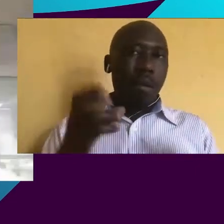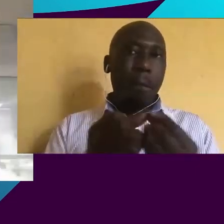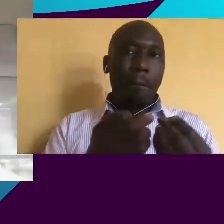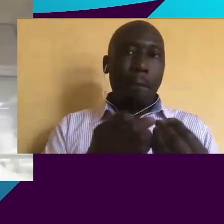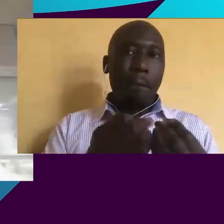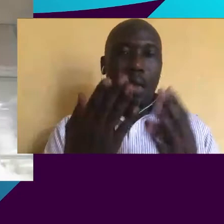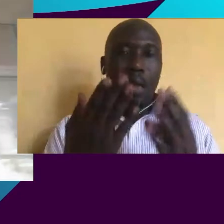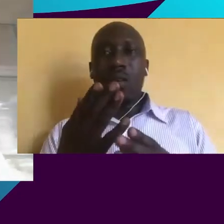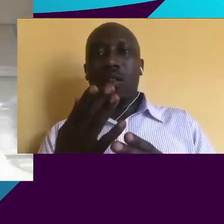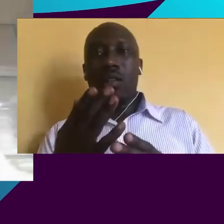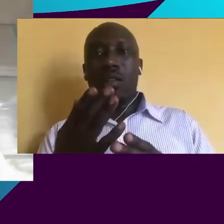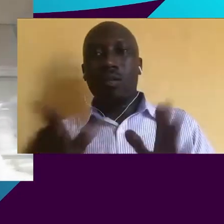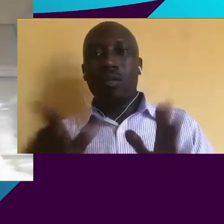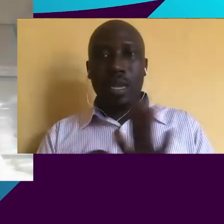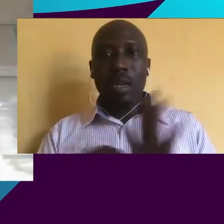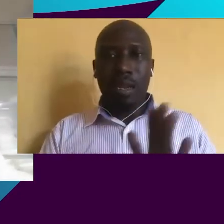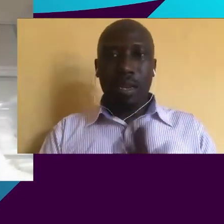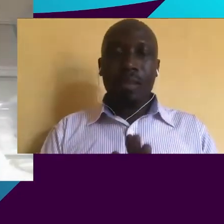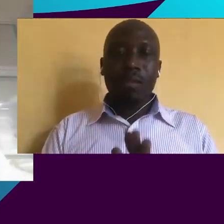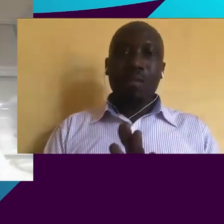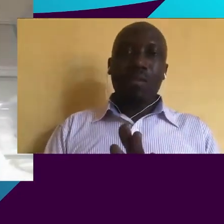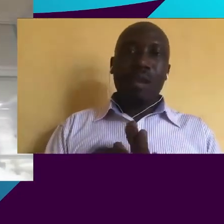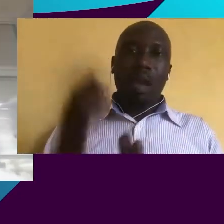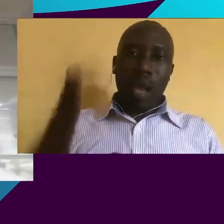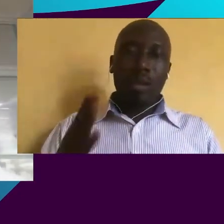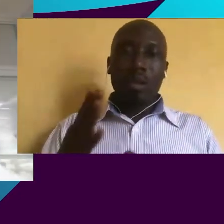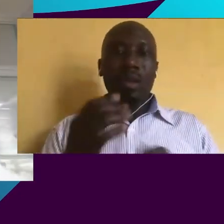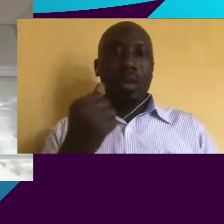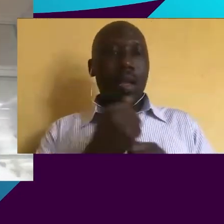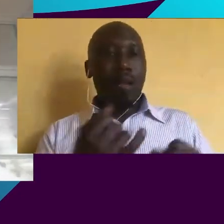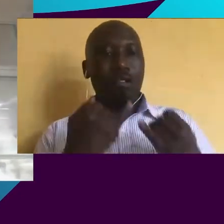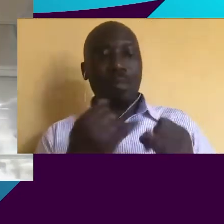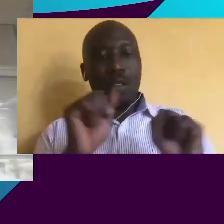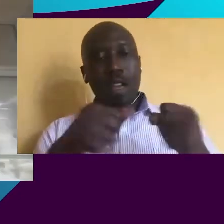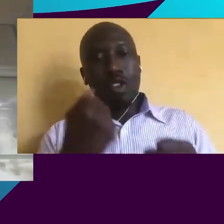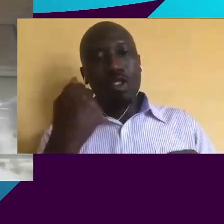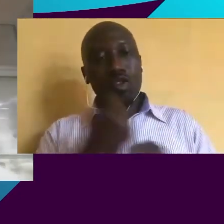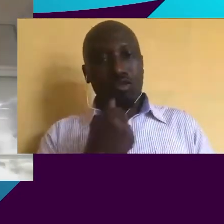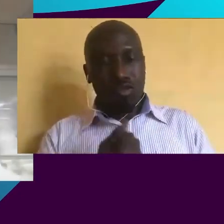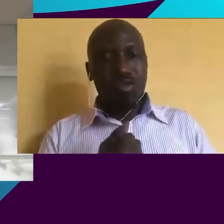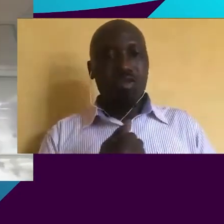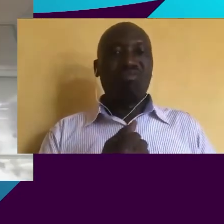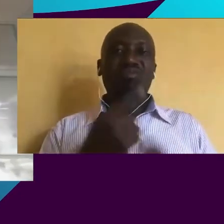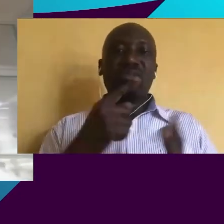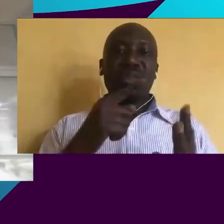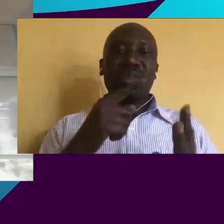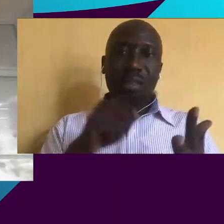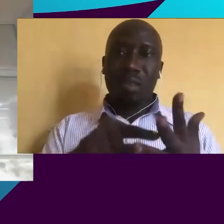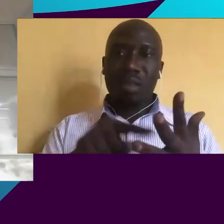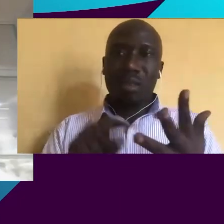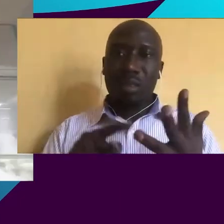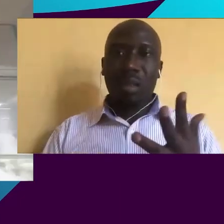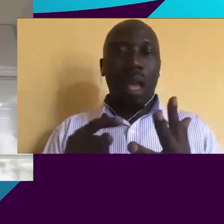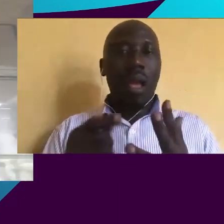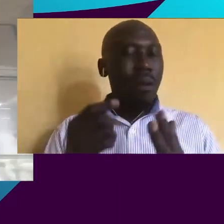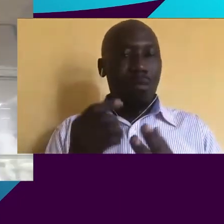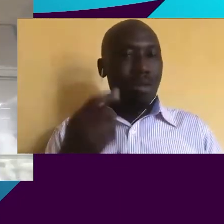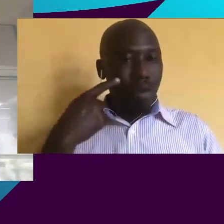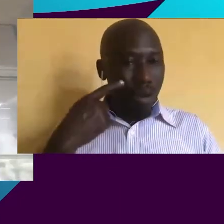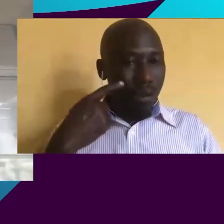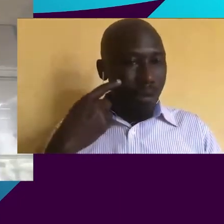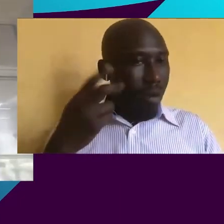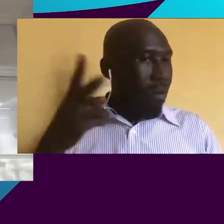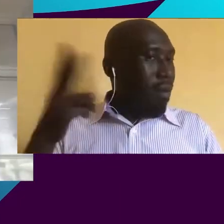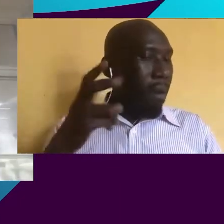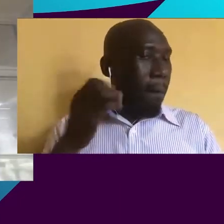their entire lives that you cannot do this, you cannot do this. I've not had a lot of communication from those who are